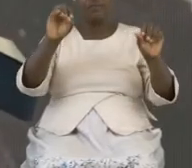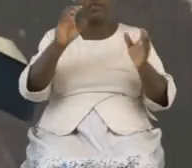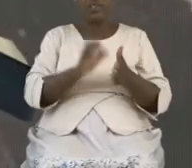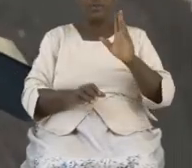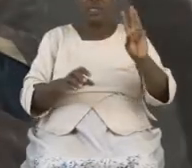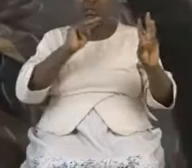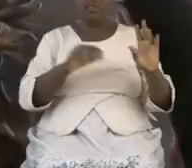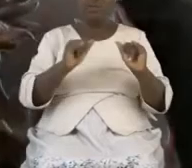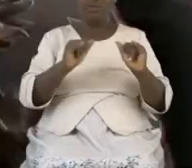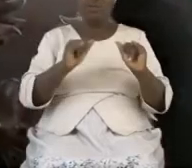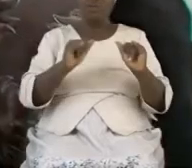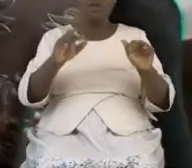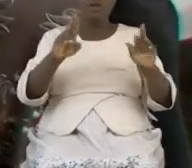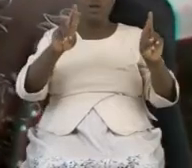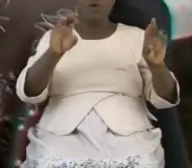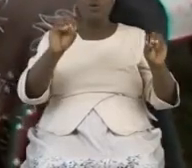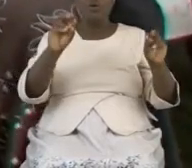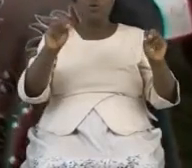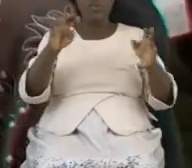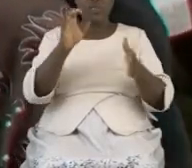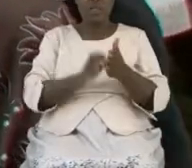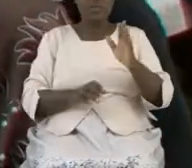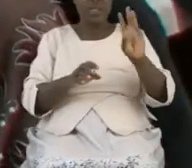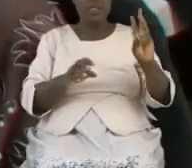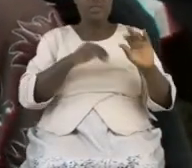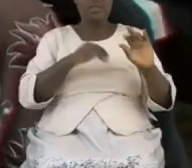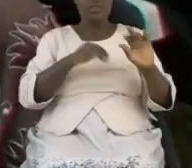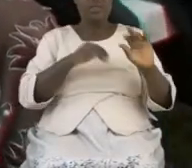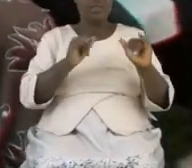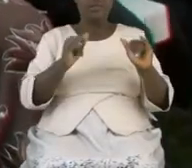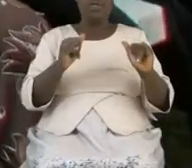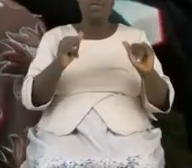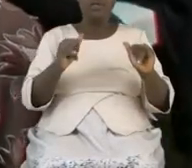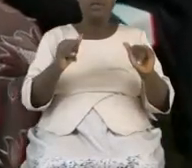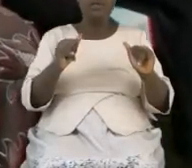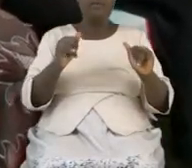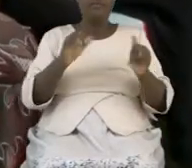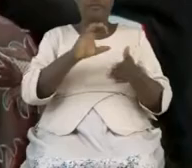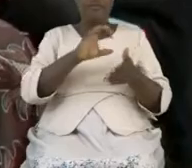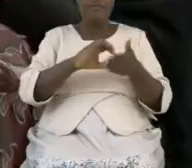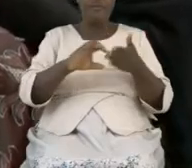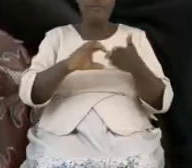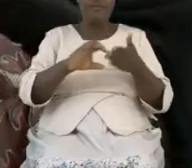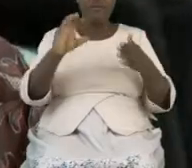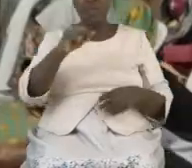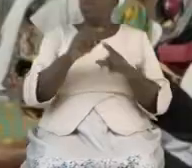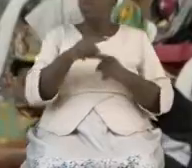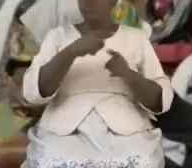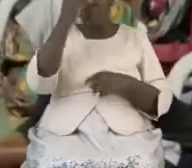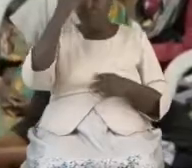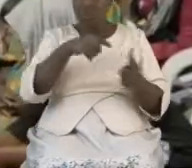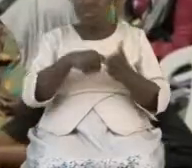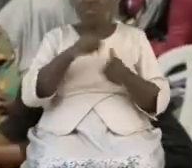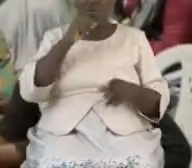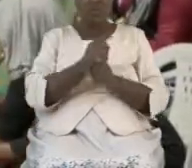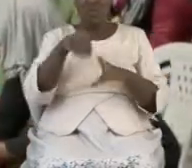reading from verse 6. It says, knowing this. We need to know this not only in the head.